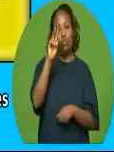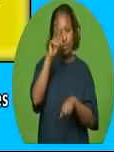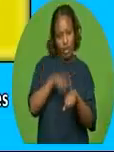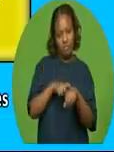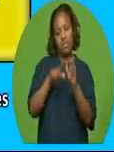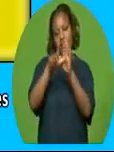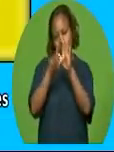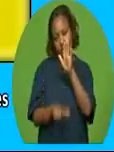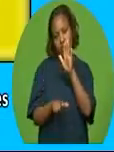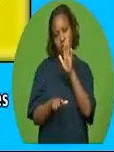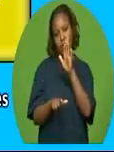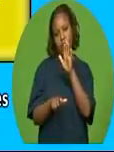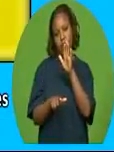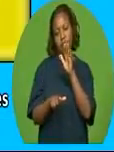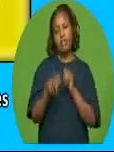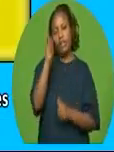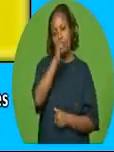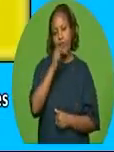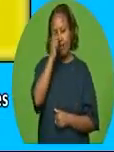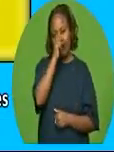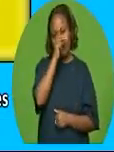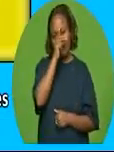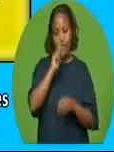less than that of Kenya.